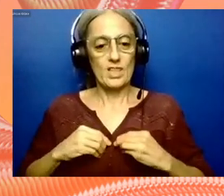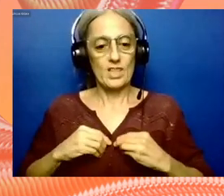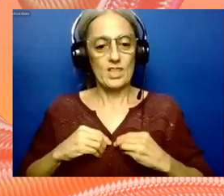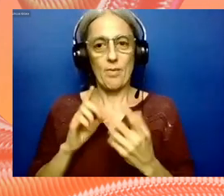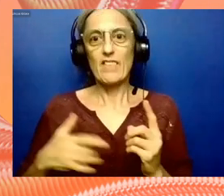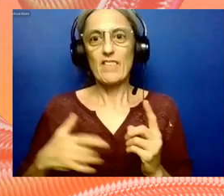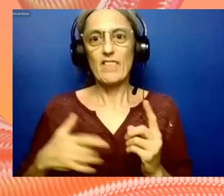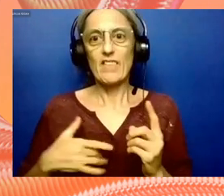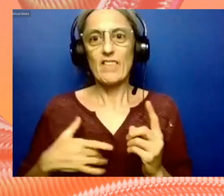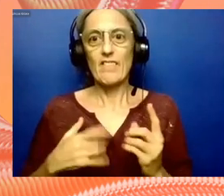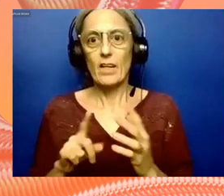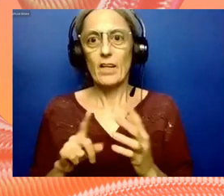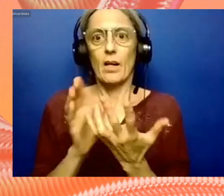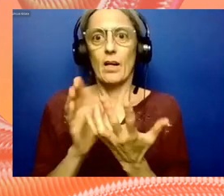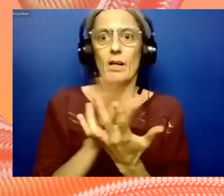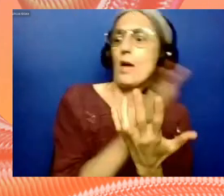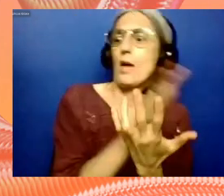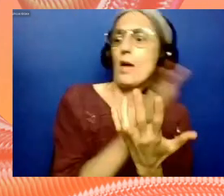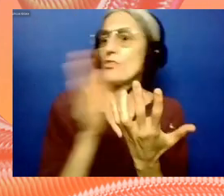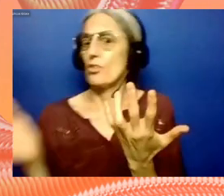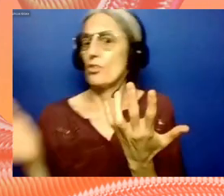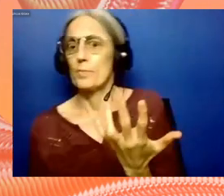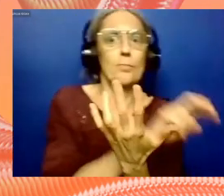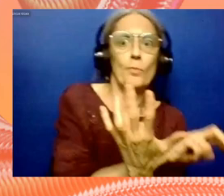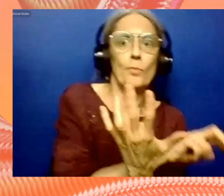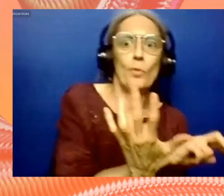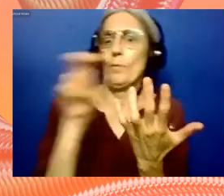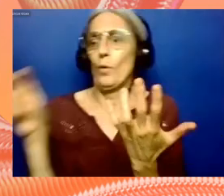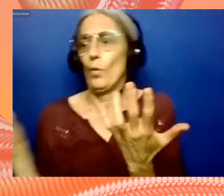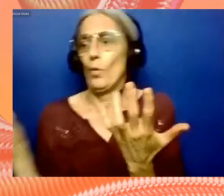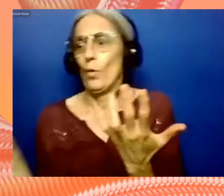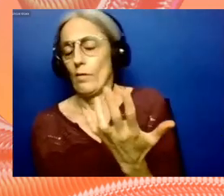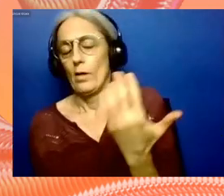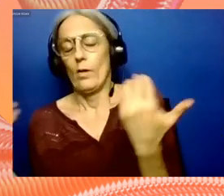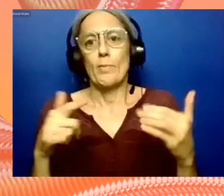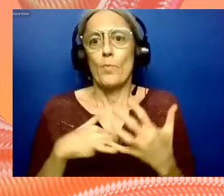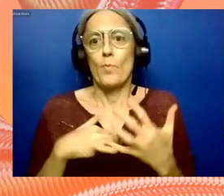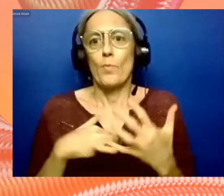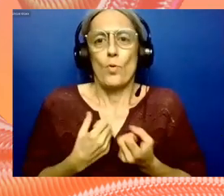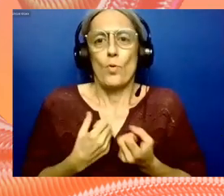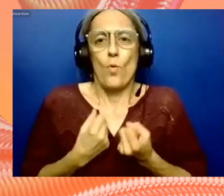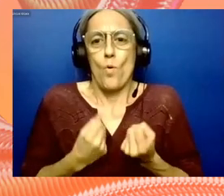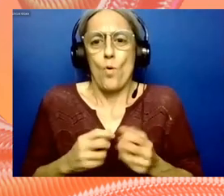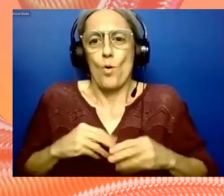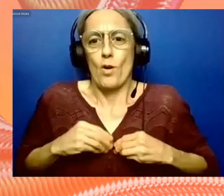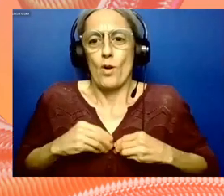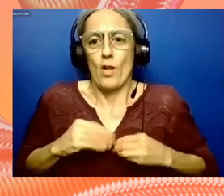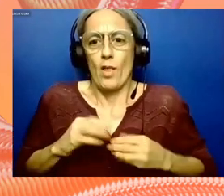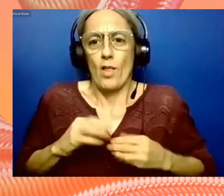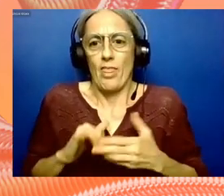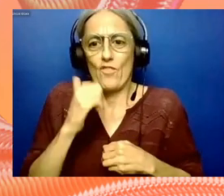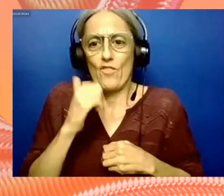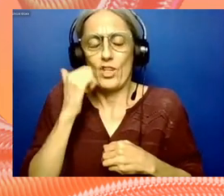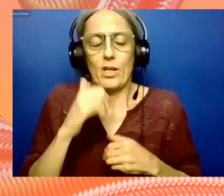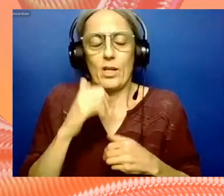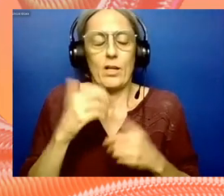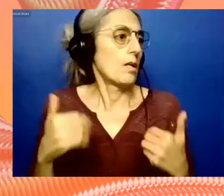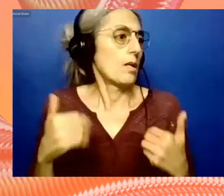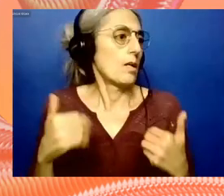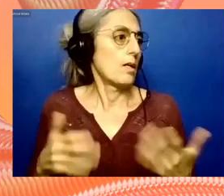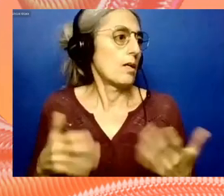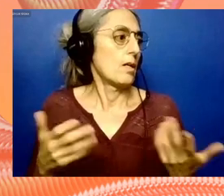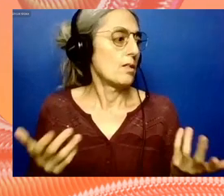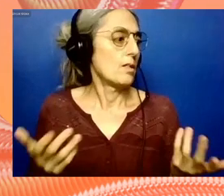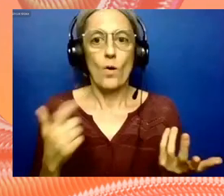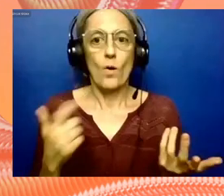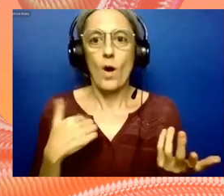And it's exhausting. And I've spent like years learning how to feel as much as I can. And I'm like tapped out. So I'm like, I